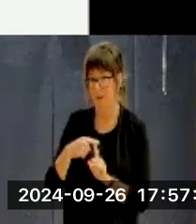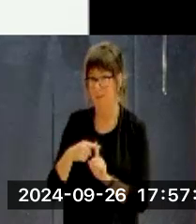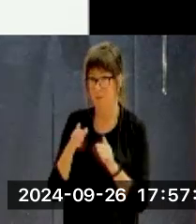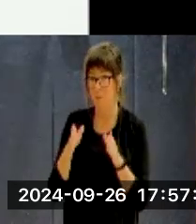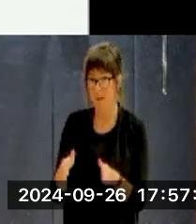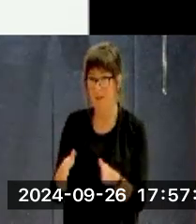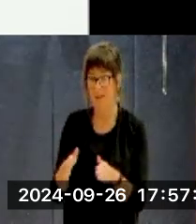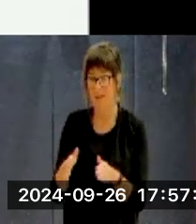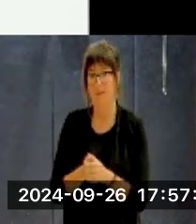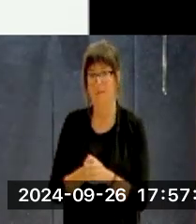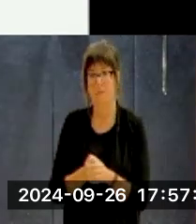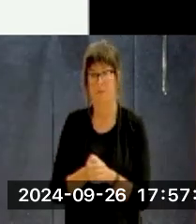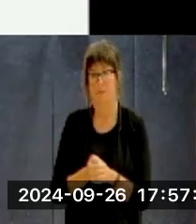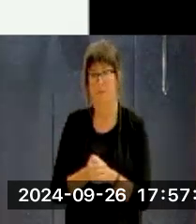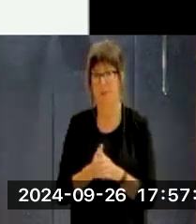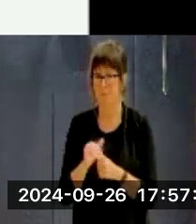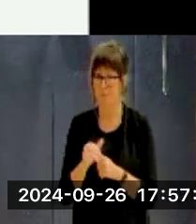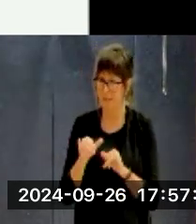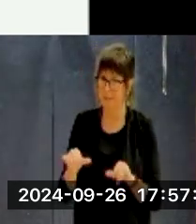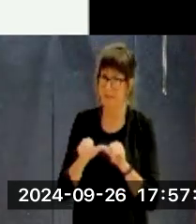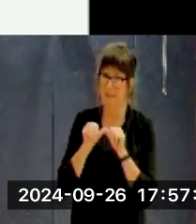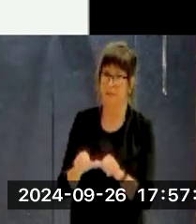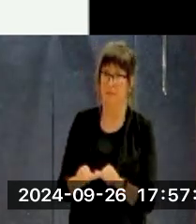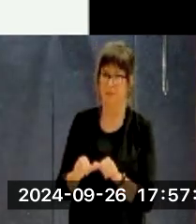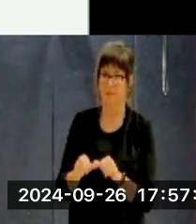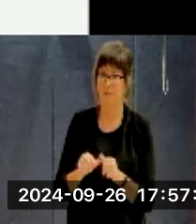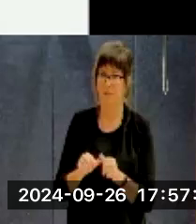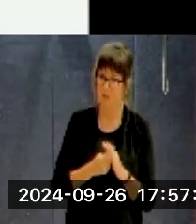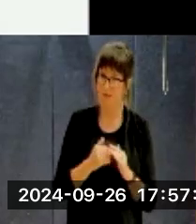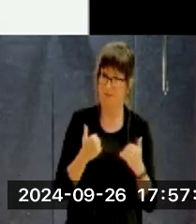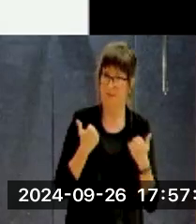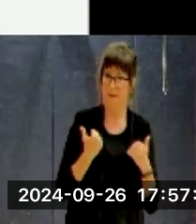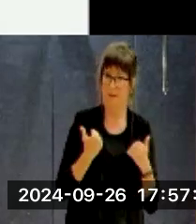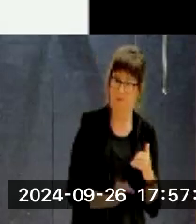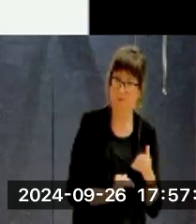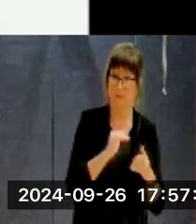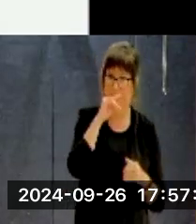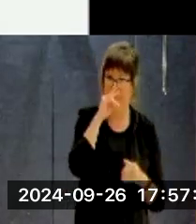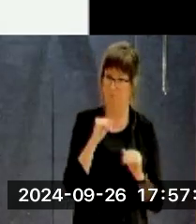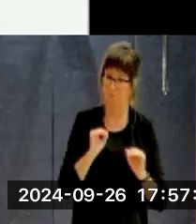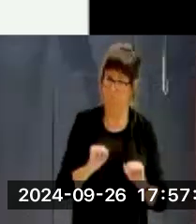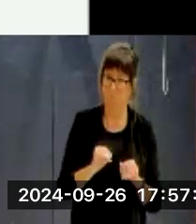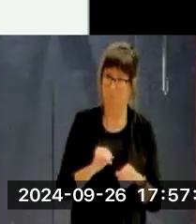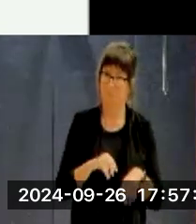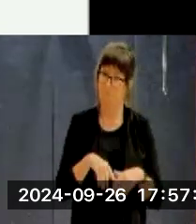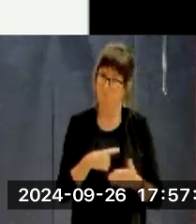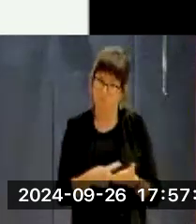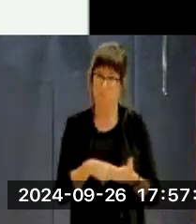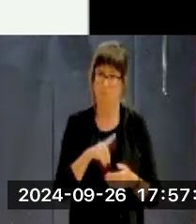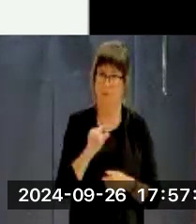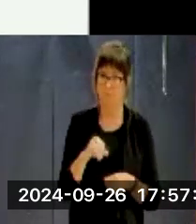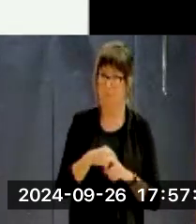way, and doing it all the way through, really starting with little kids and talking about disability in a really positive way,